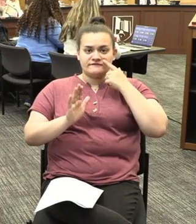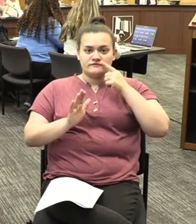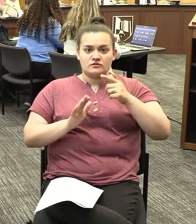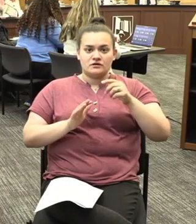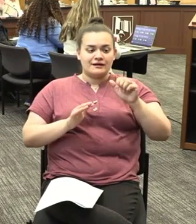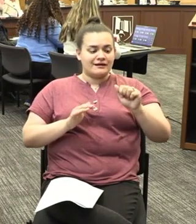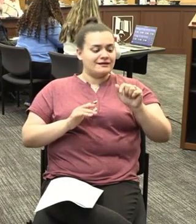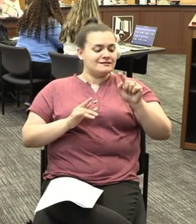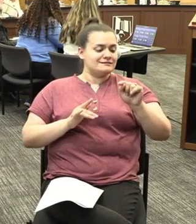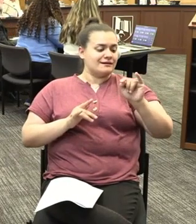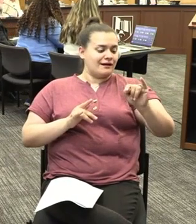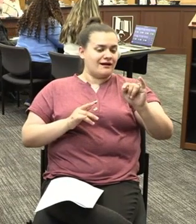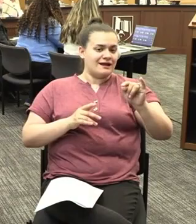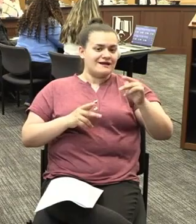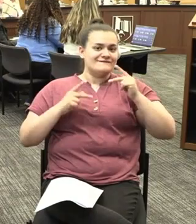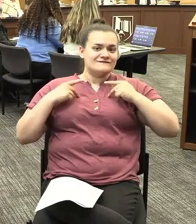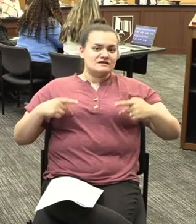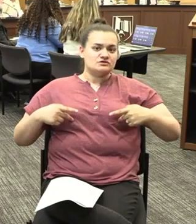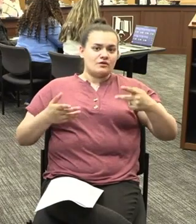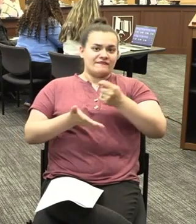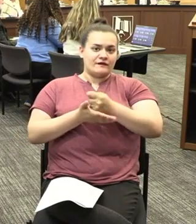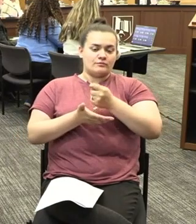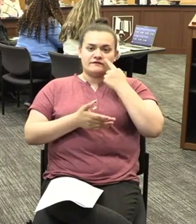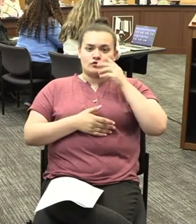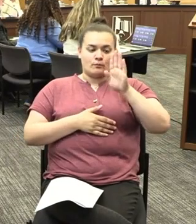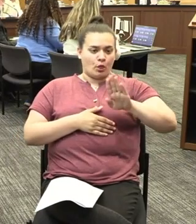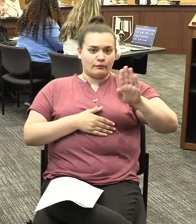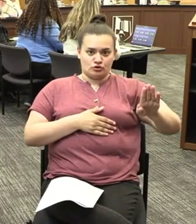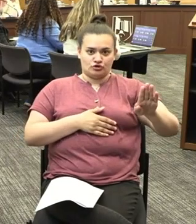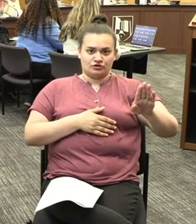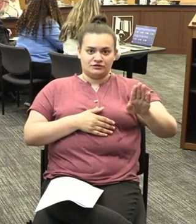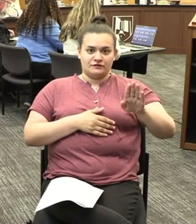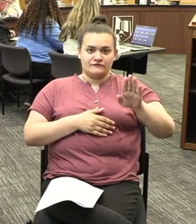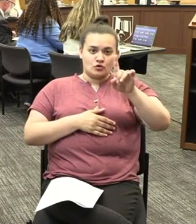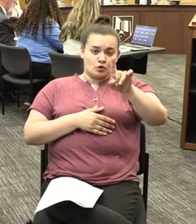physical therapy in Bolingbrook for